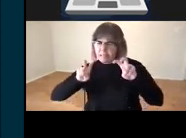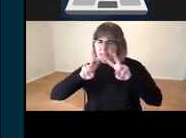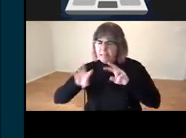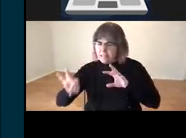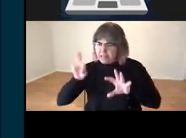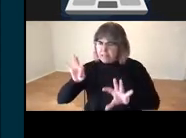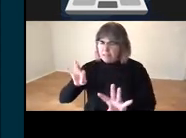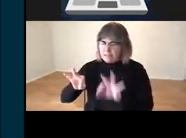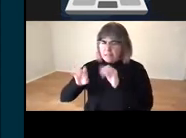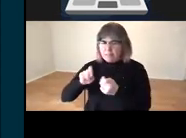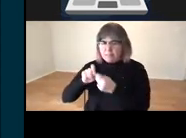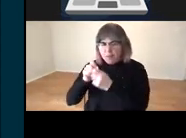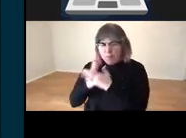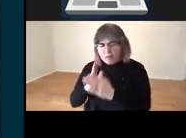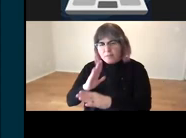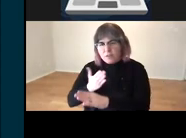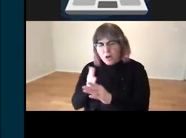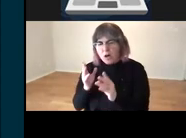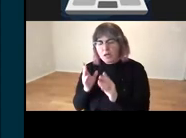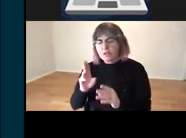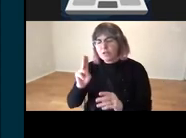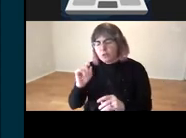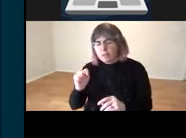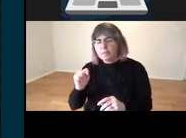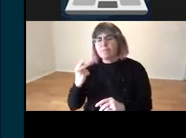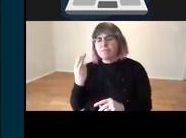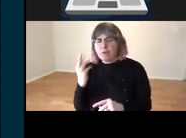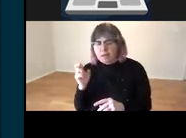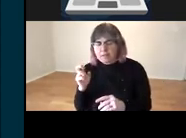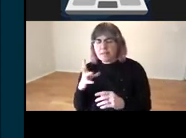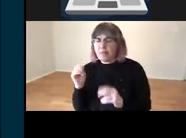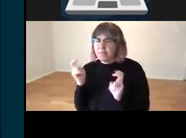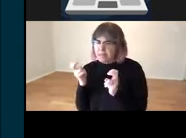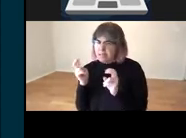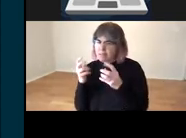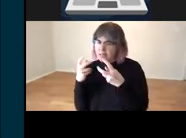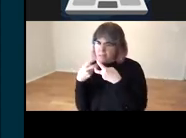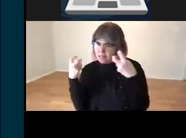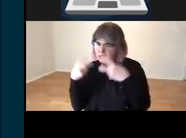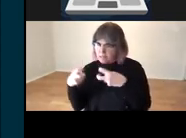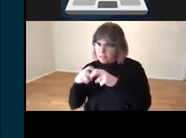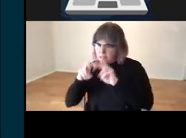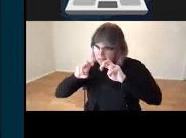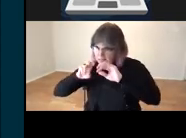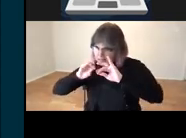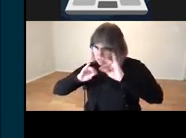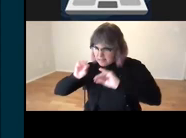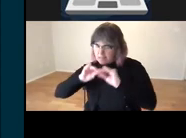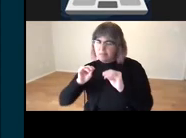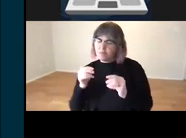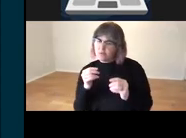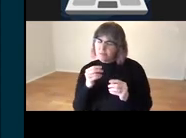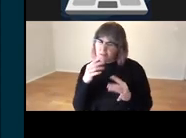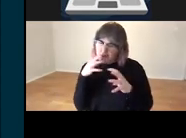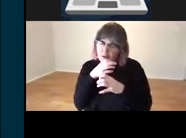of the song to units and phrases, and even themes. And so all these components make up these elaborate songs that can change from year to